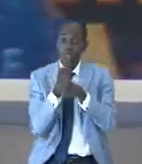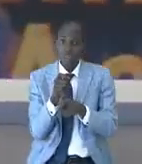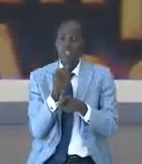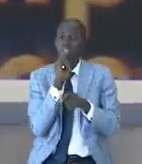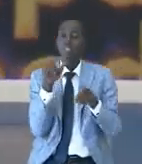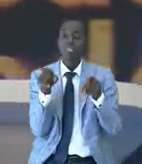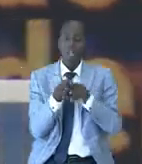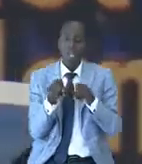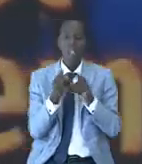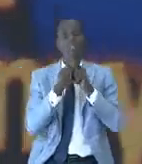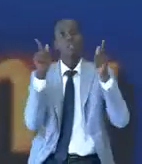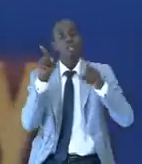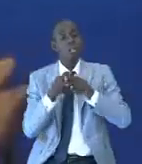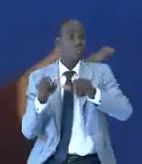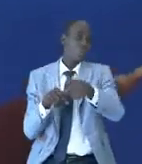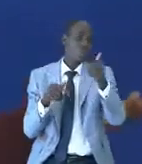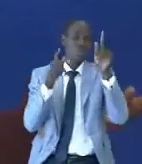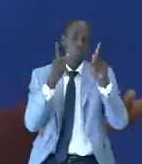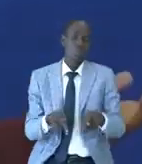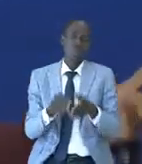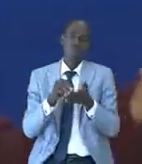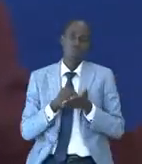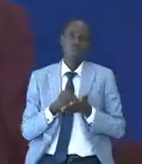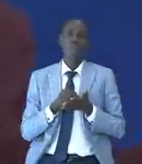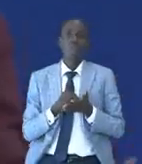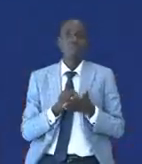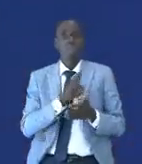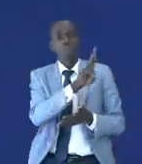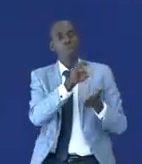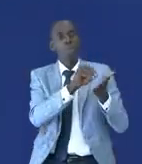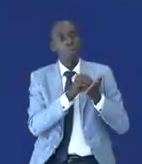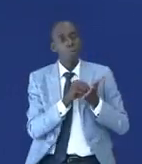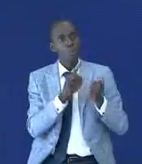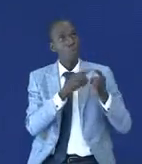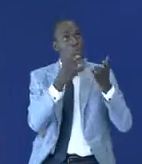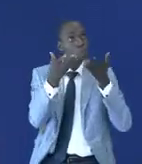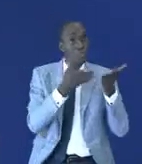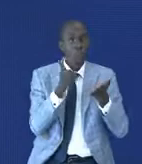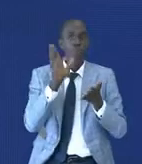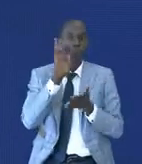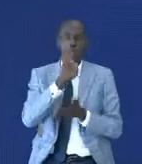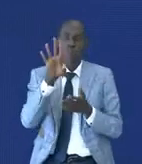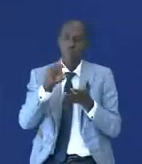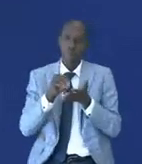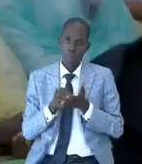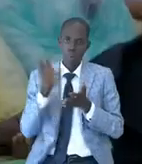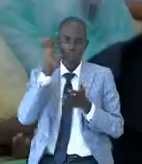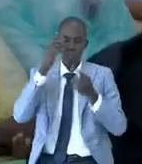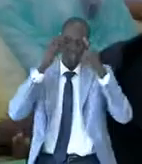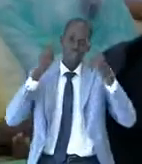as any other person's gift. They use theirs, they excel. You will use your own, you will